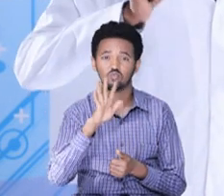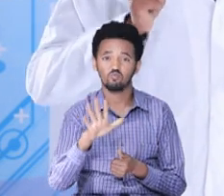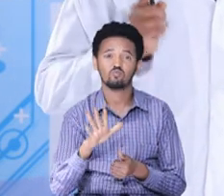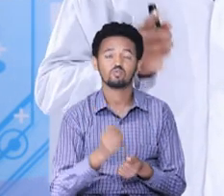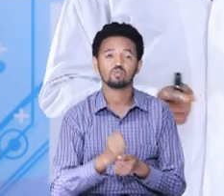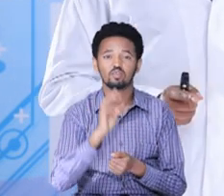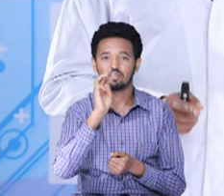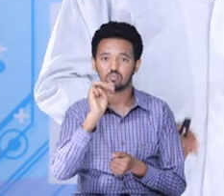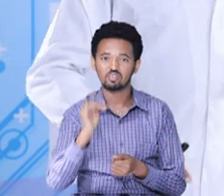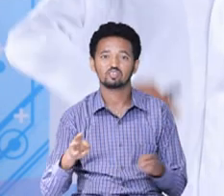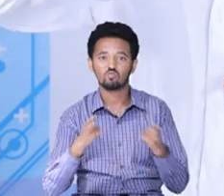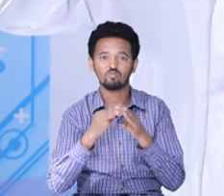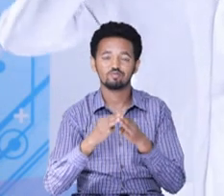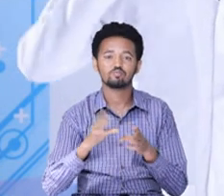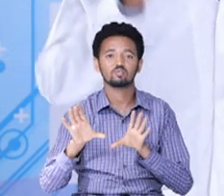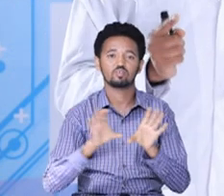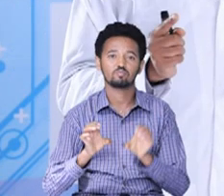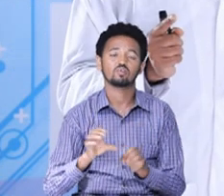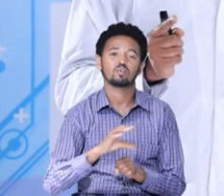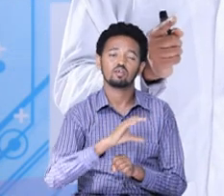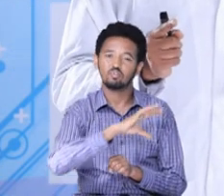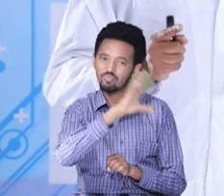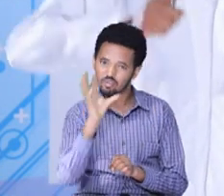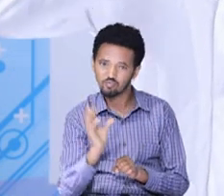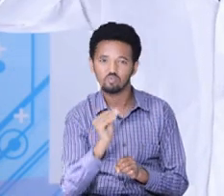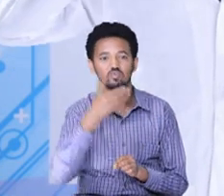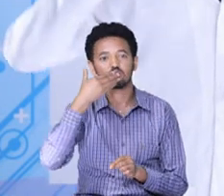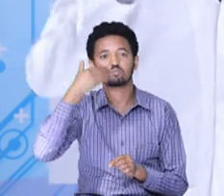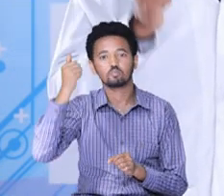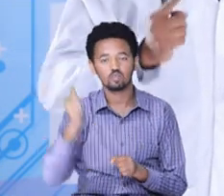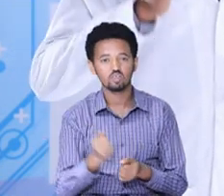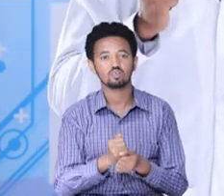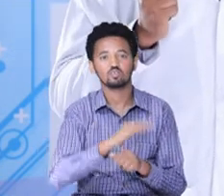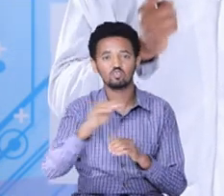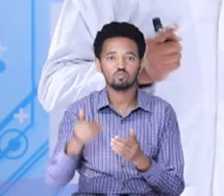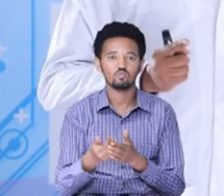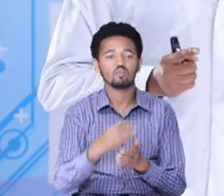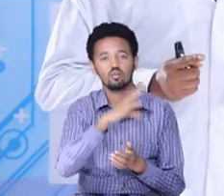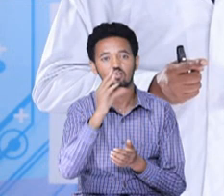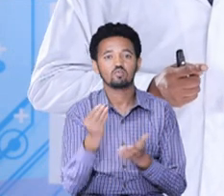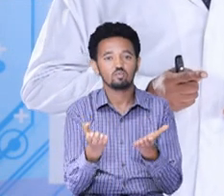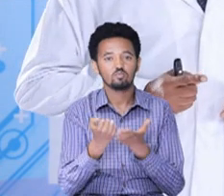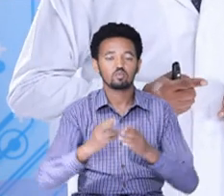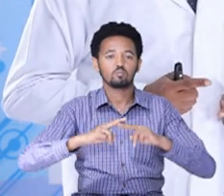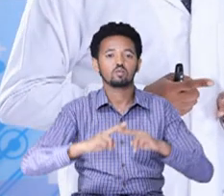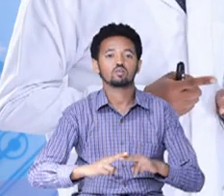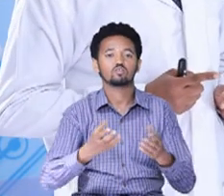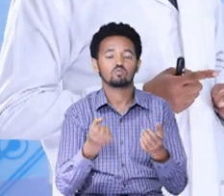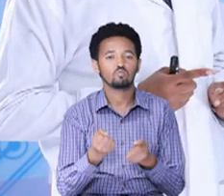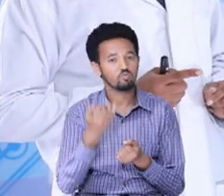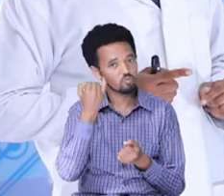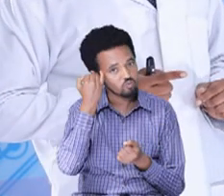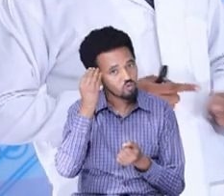at Manchester Conference, the Africans, especially Pan-Africanists, needed the independence of the